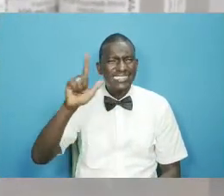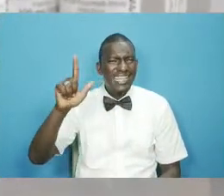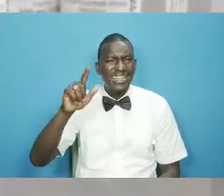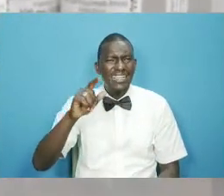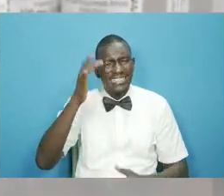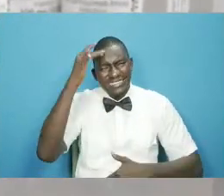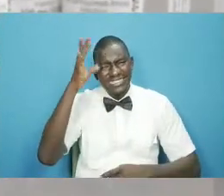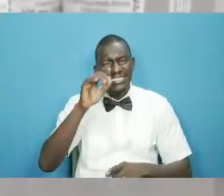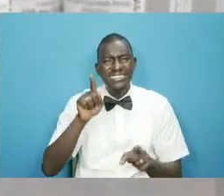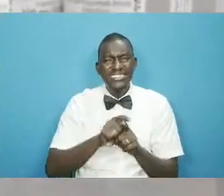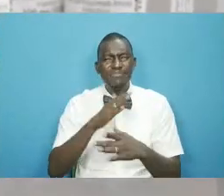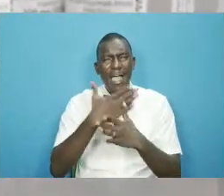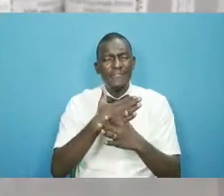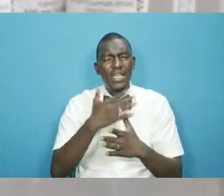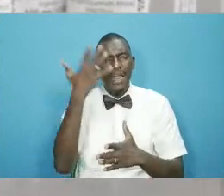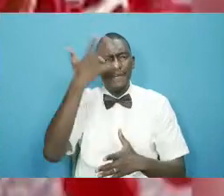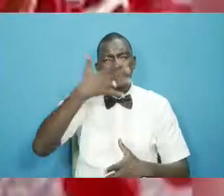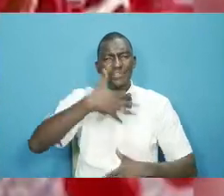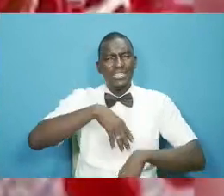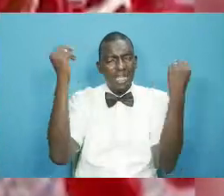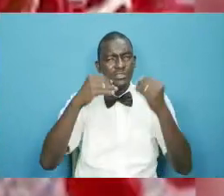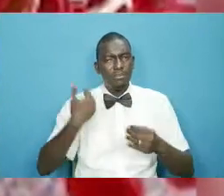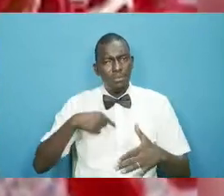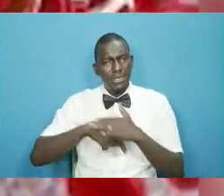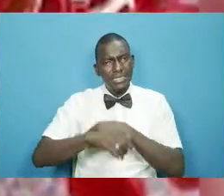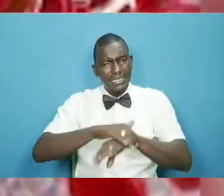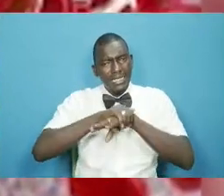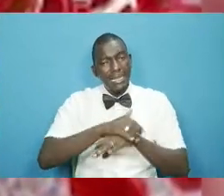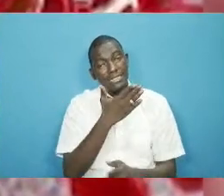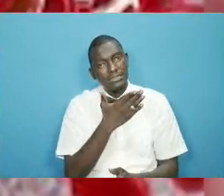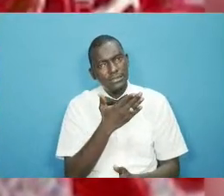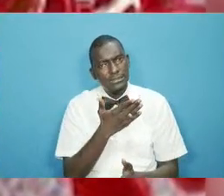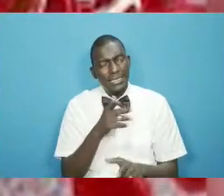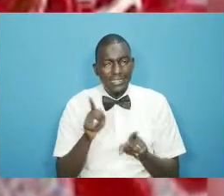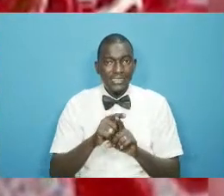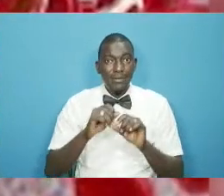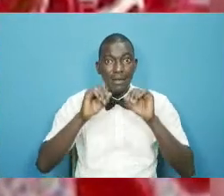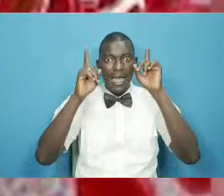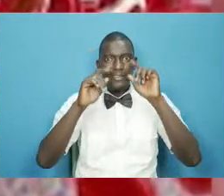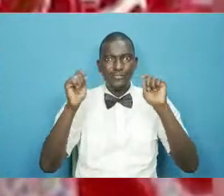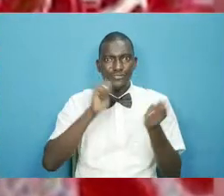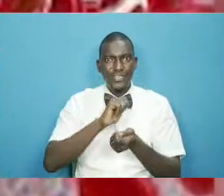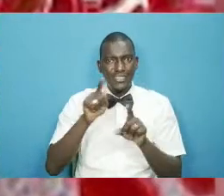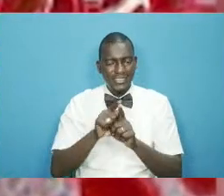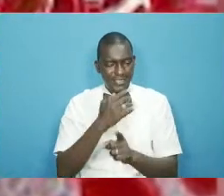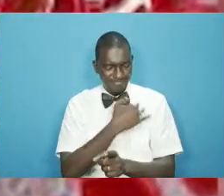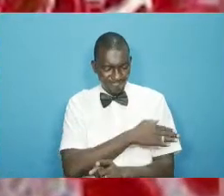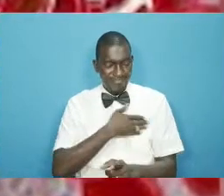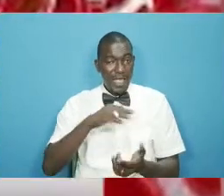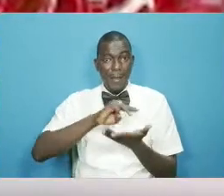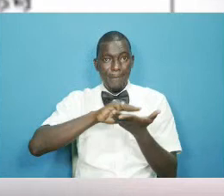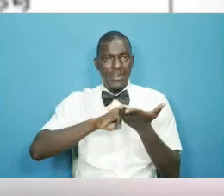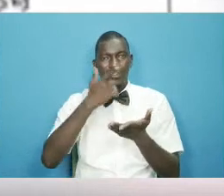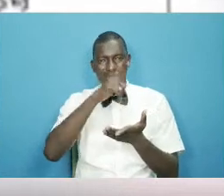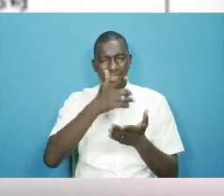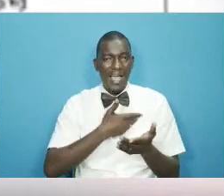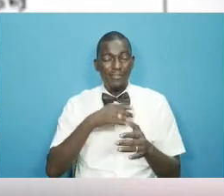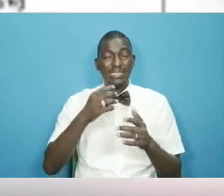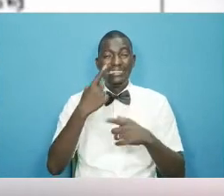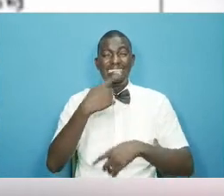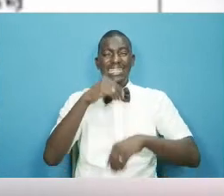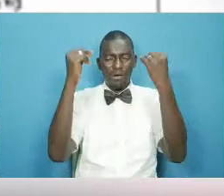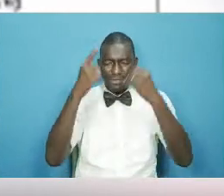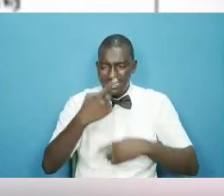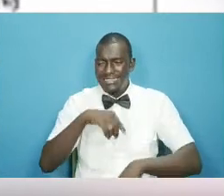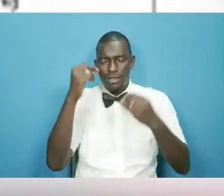UK. Welcomed as a life-changing drug treatment, it is to be released to thousands of people in England in what has been